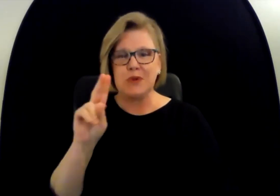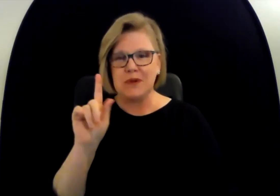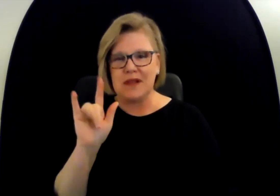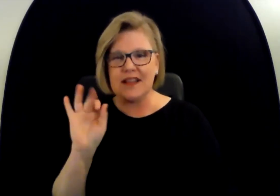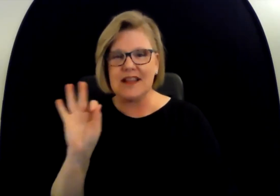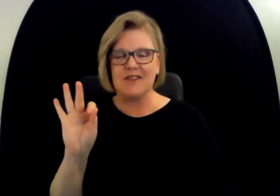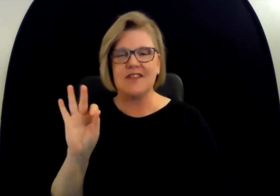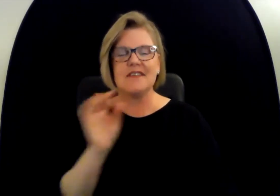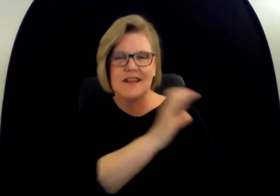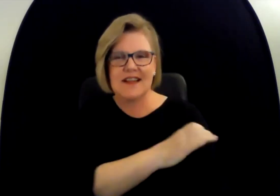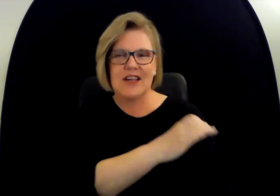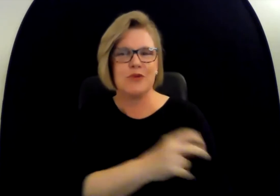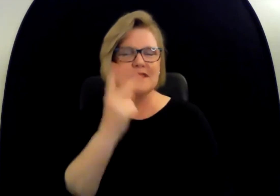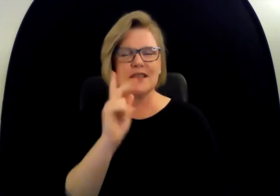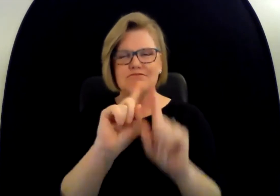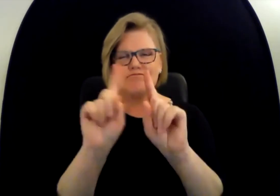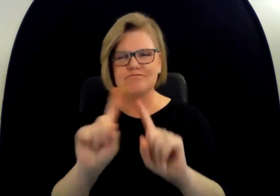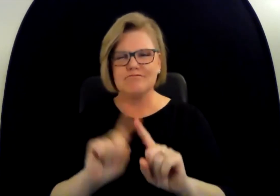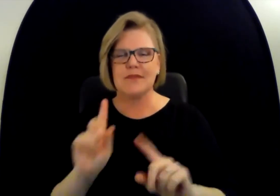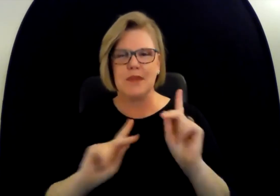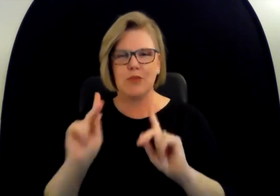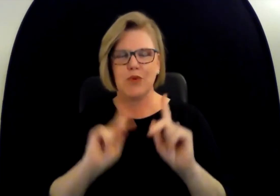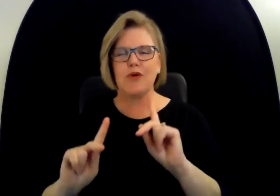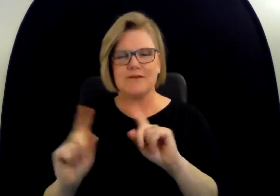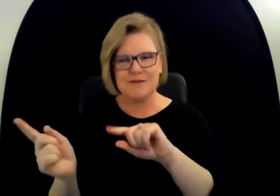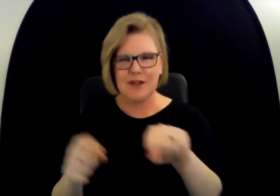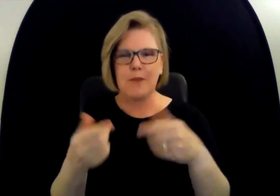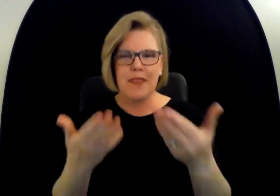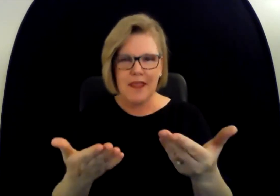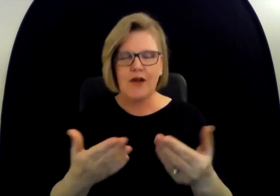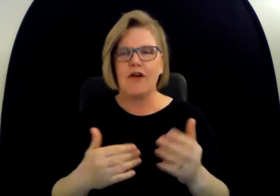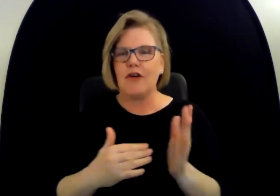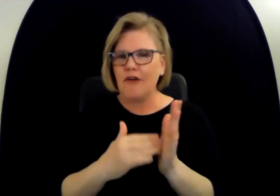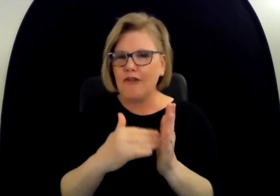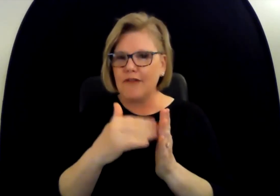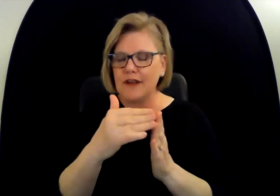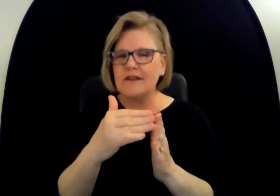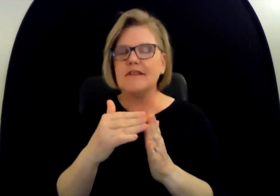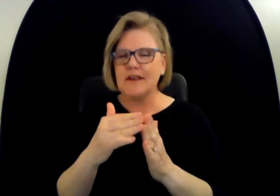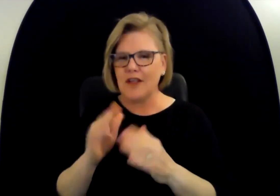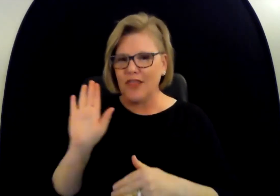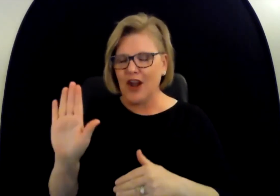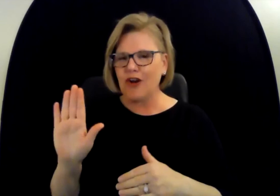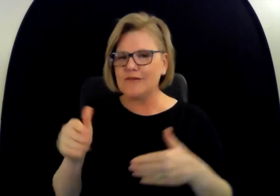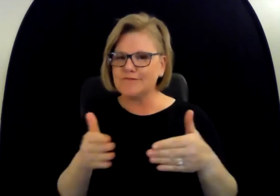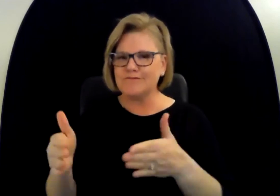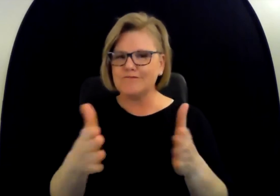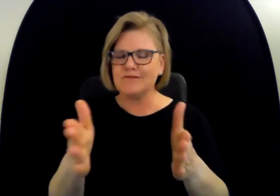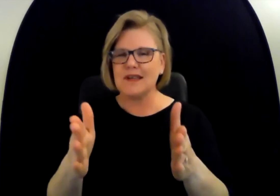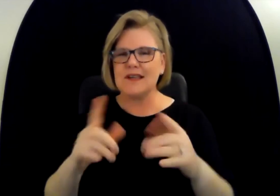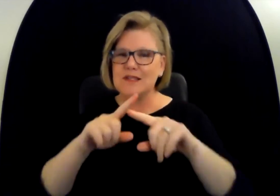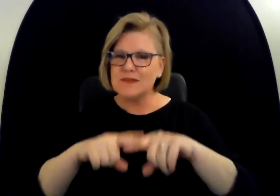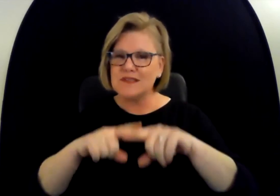coming from many different places. And a lot of times what pathway they take is determined by the